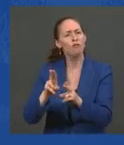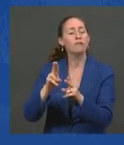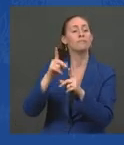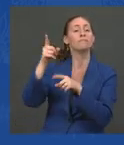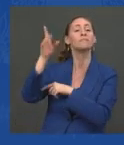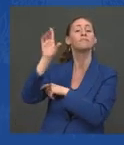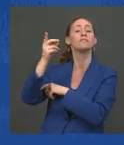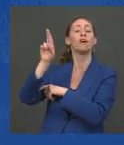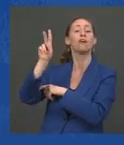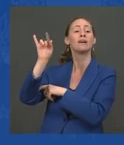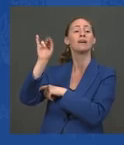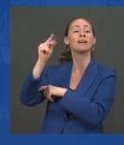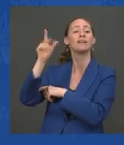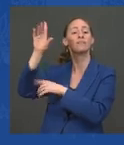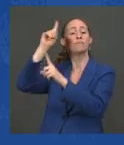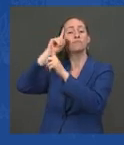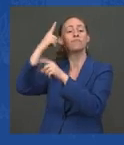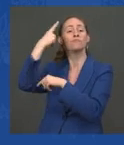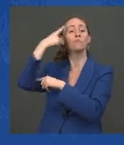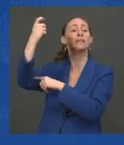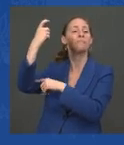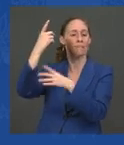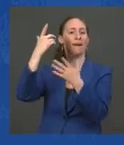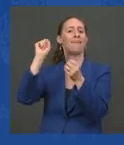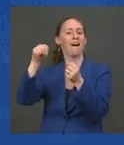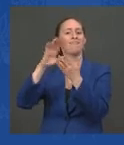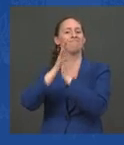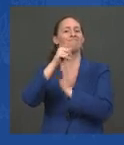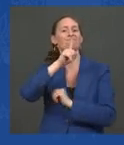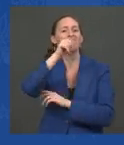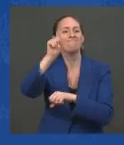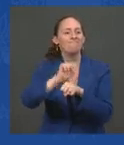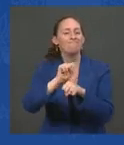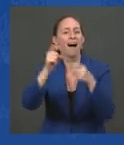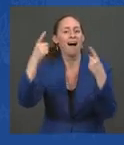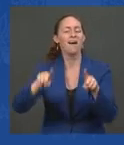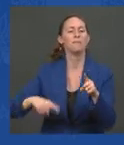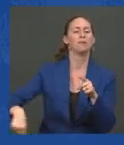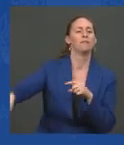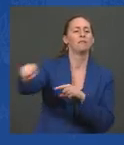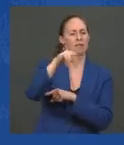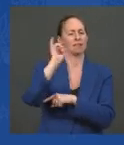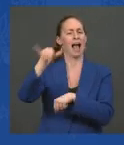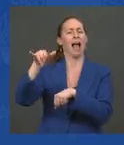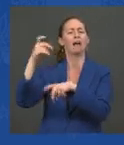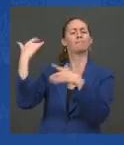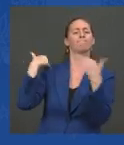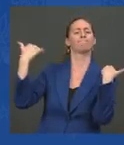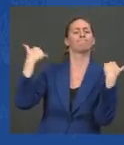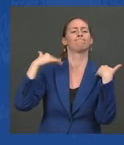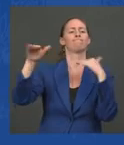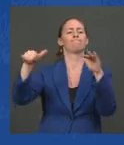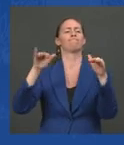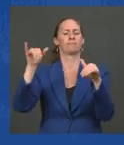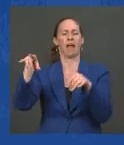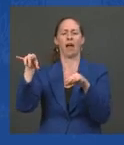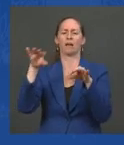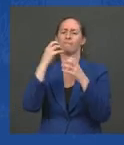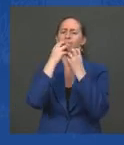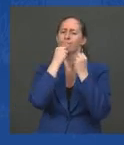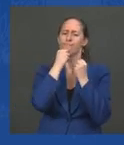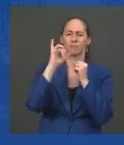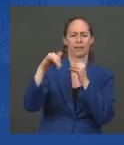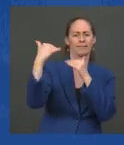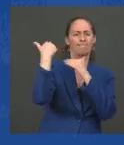bit closer to reality. It's the highest of callings. It's the most sacred of charges. And it's